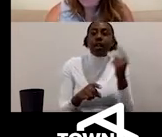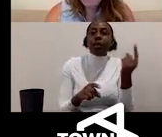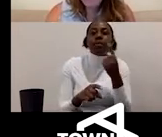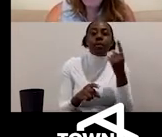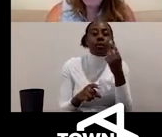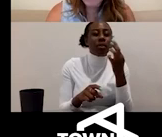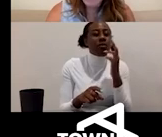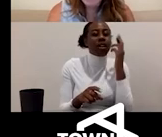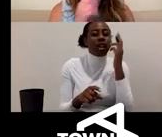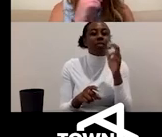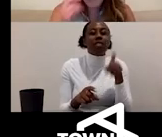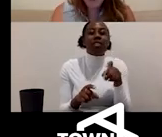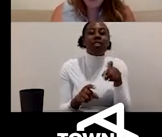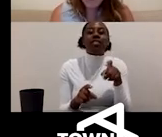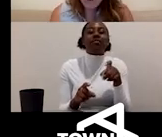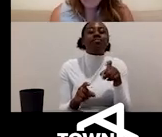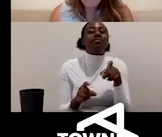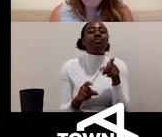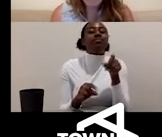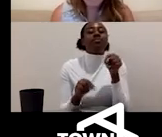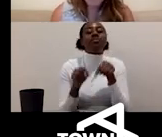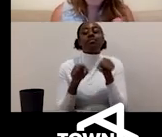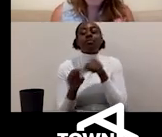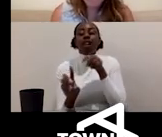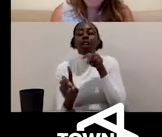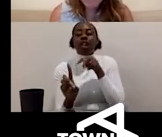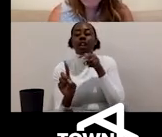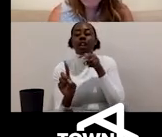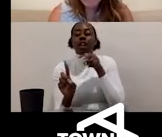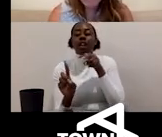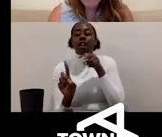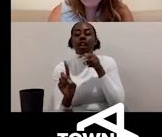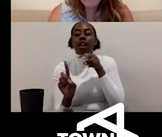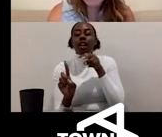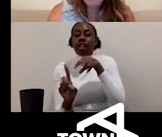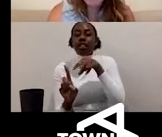fight. And that's kind of where we are now. That kicked off the most recent debate.